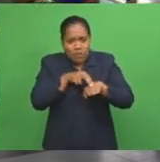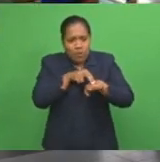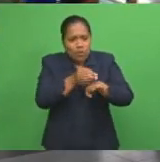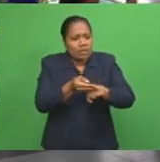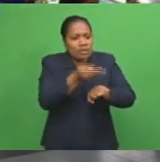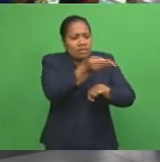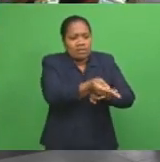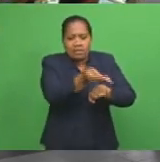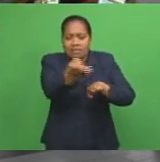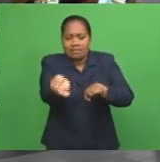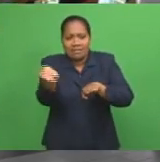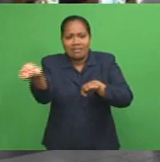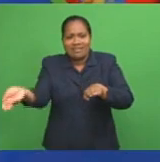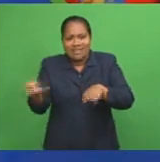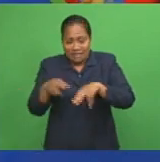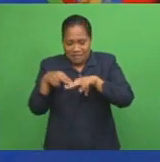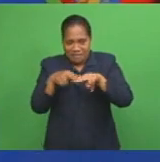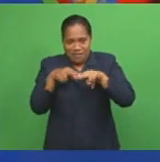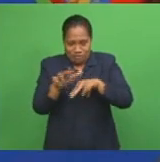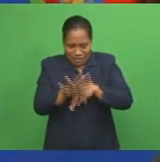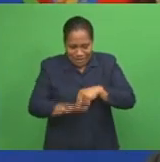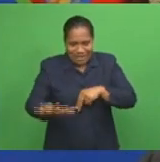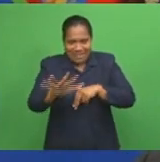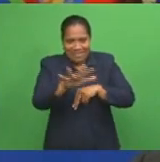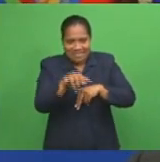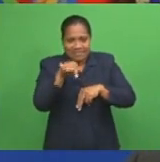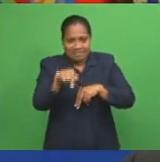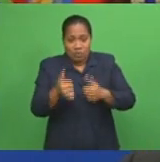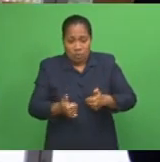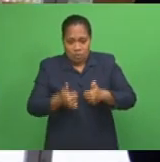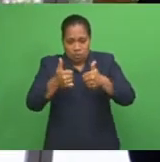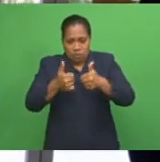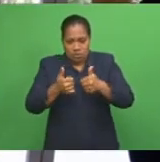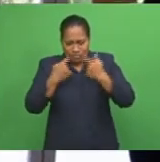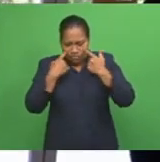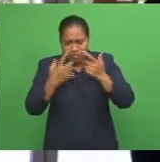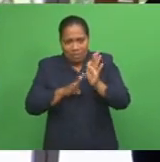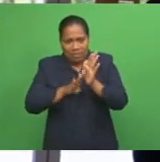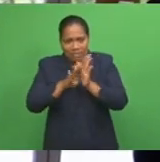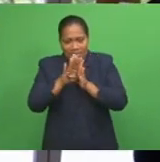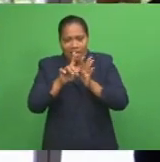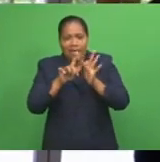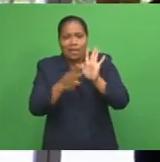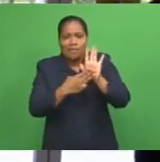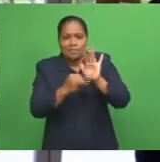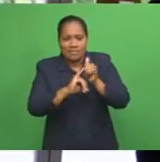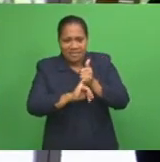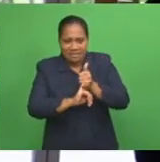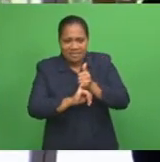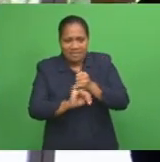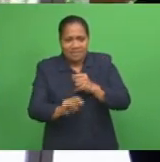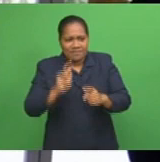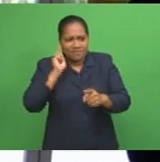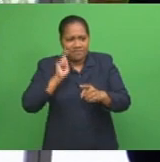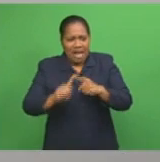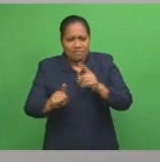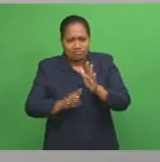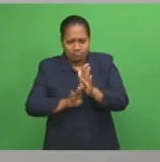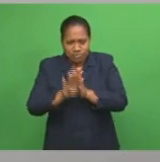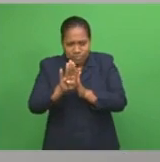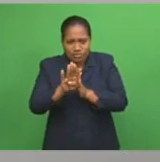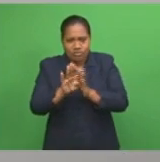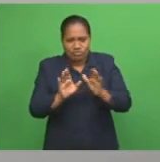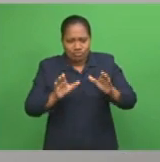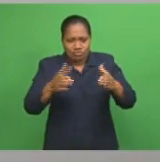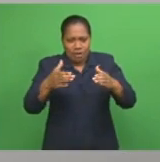within the Fiji, and that is a good sign of the EMS growing up as well. Komin says this is one of the fast-growing sectors. Some